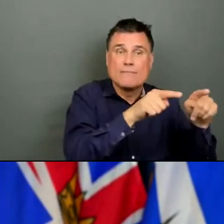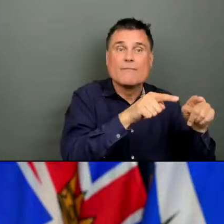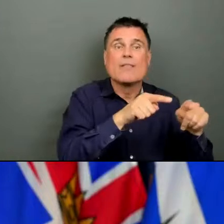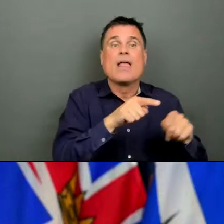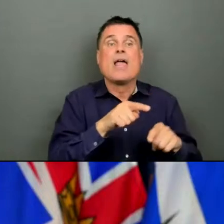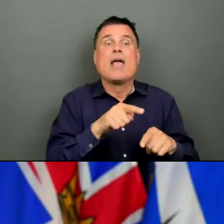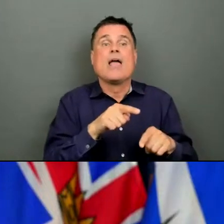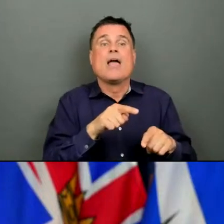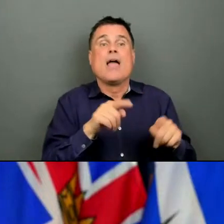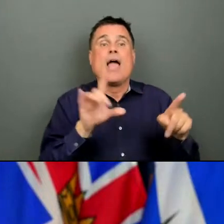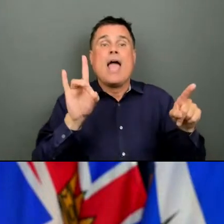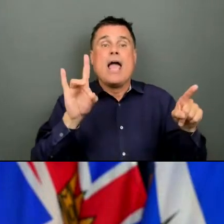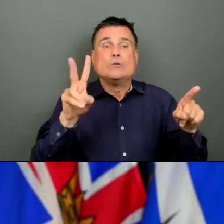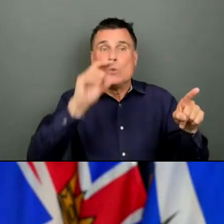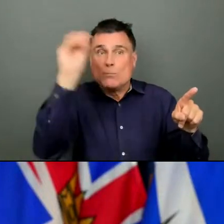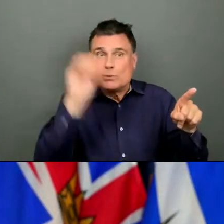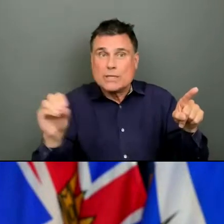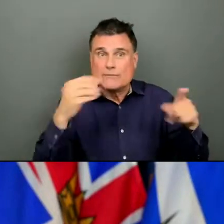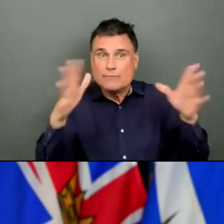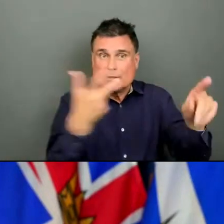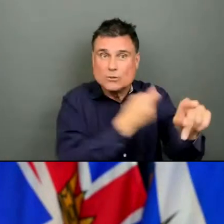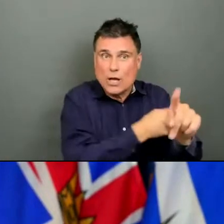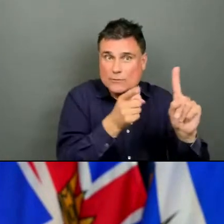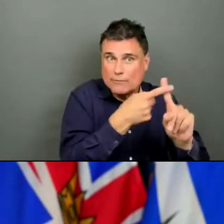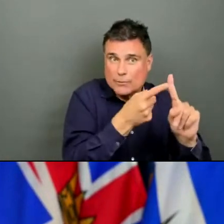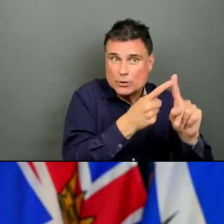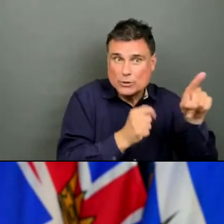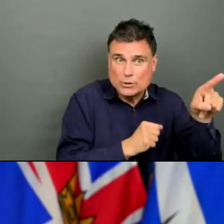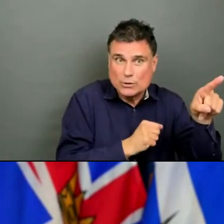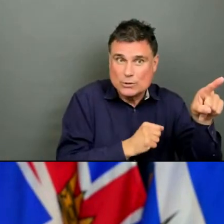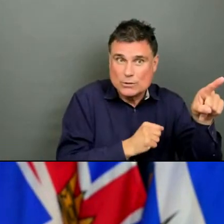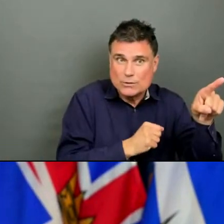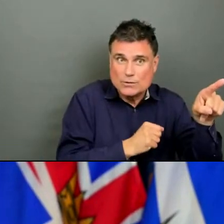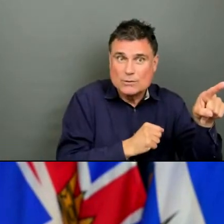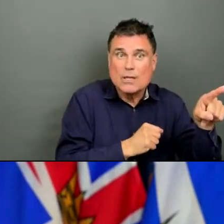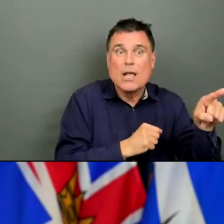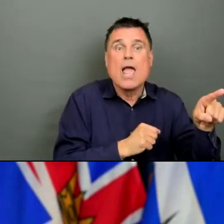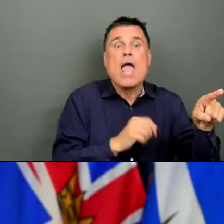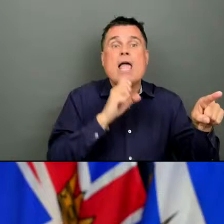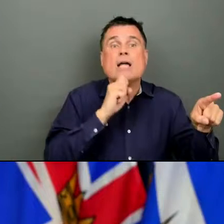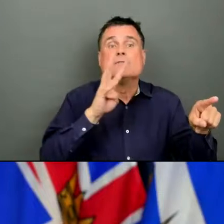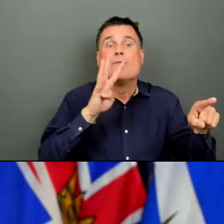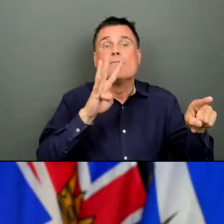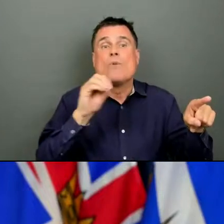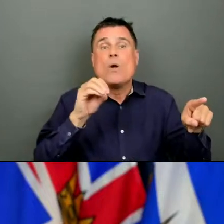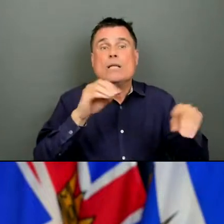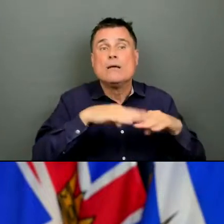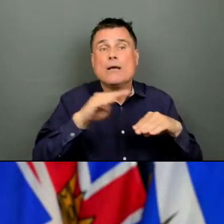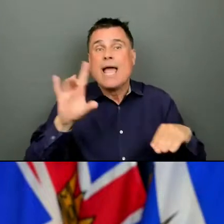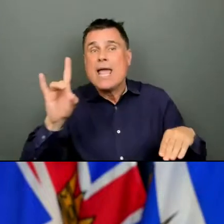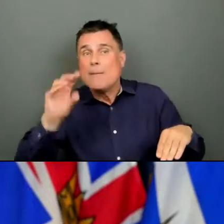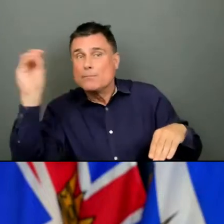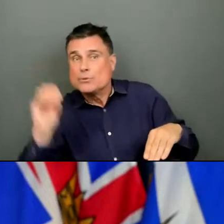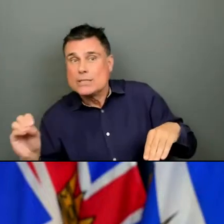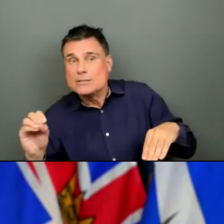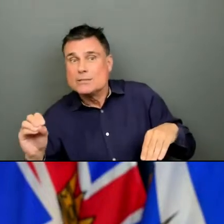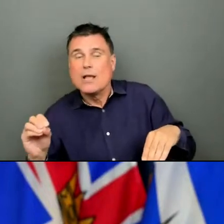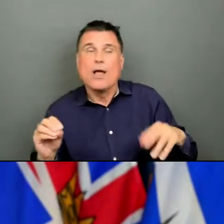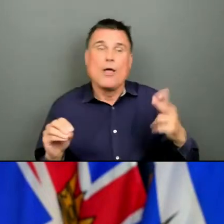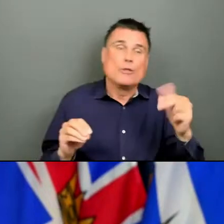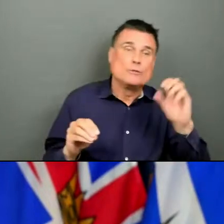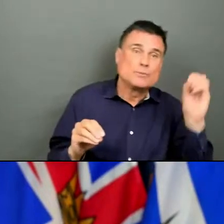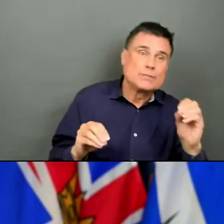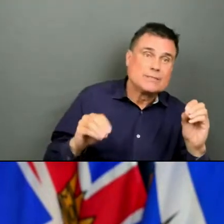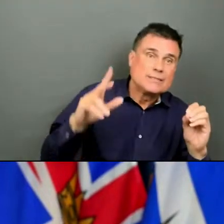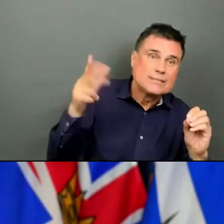82% first dose and 14% second dose. And 40 and above, 80% first dose and 13% second dose across